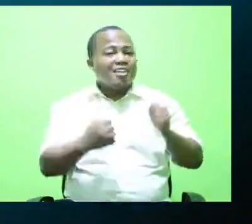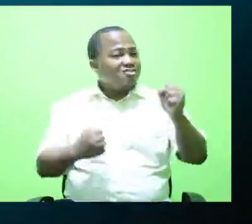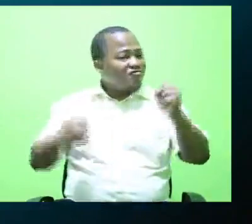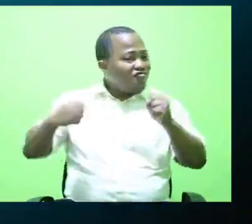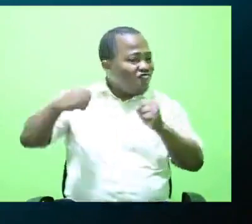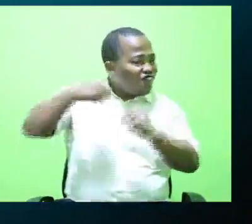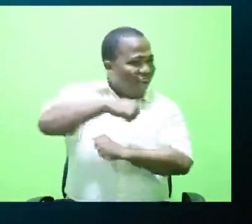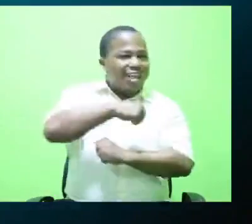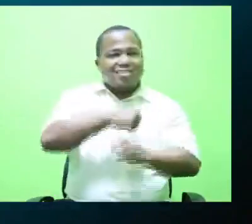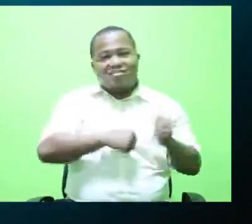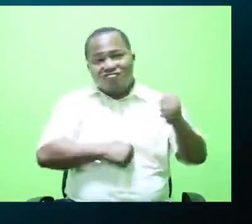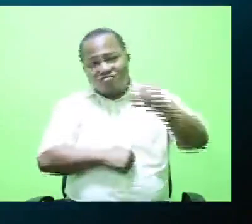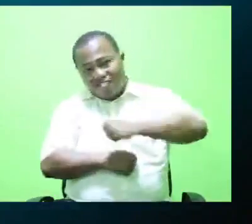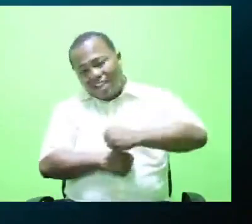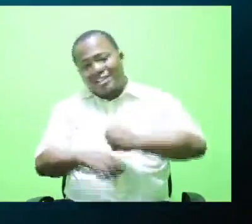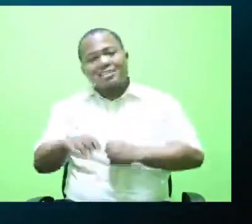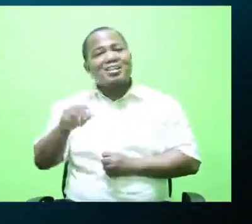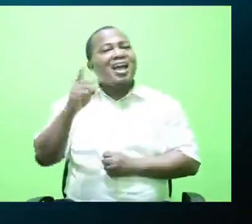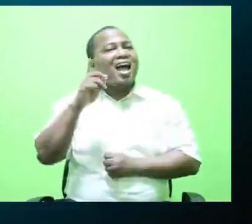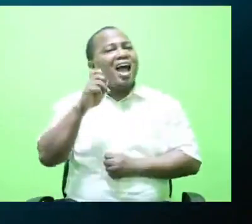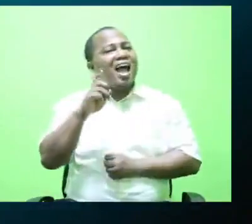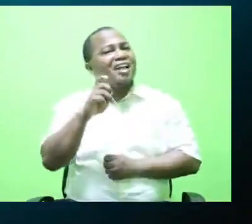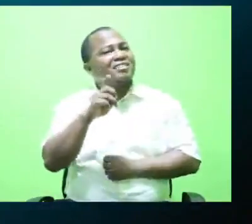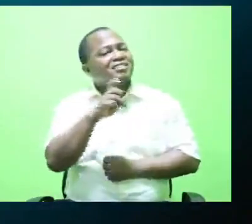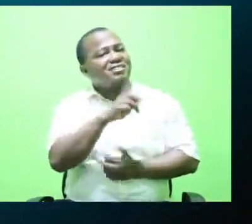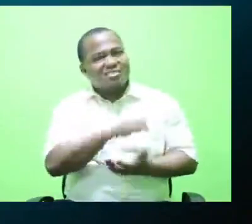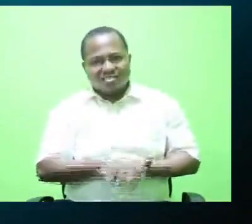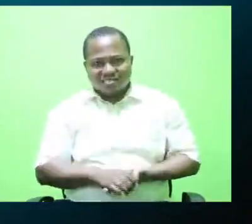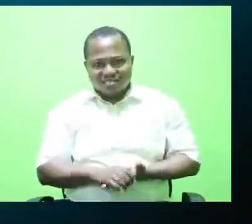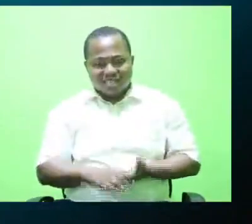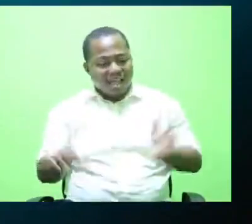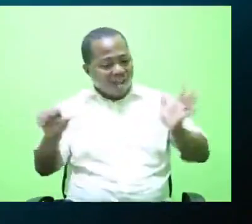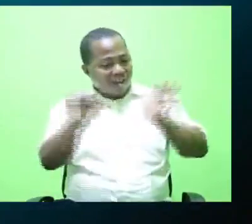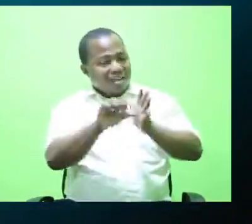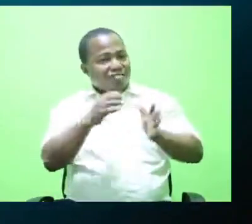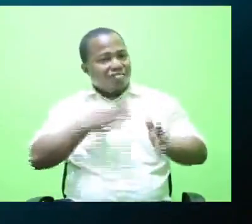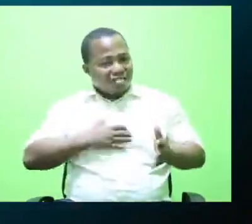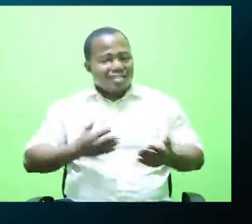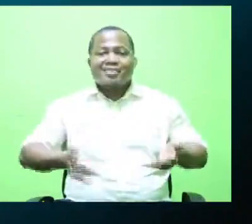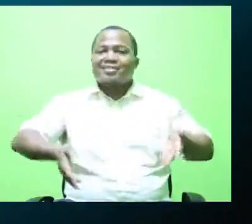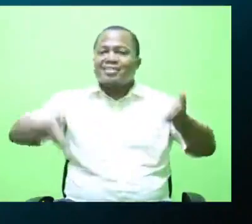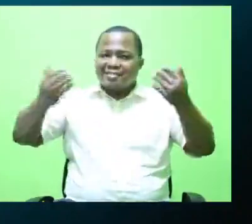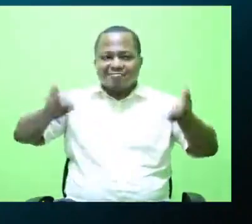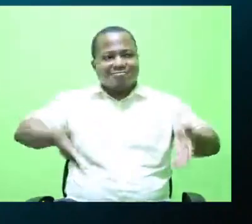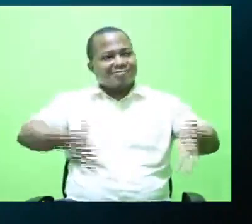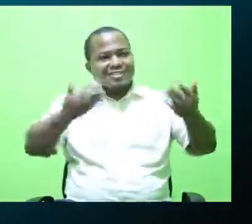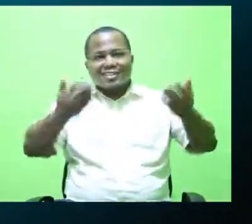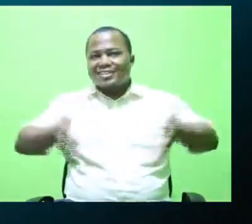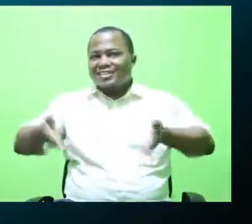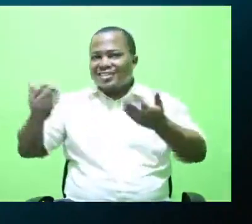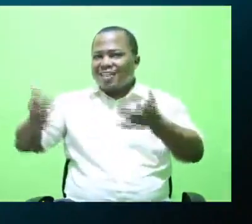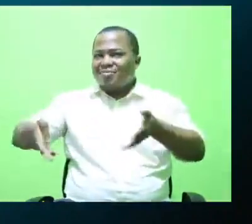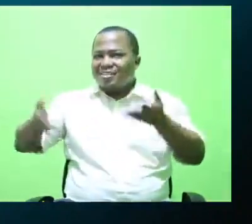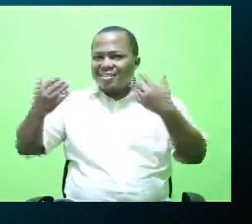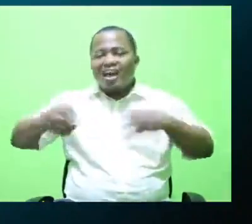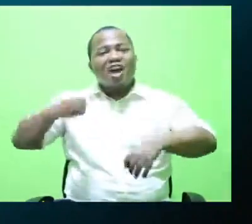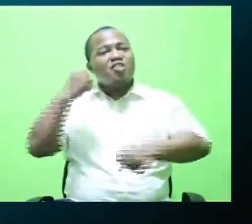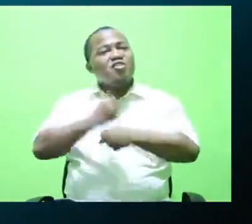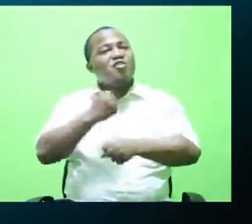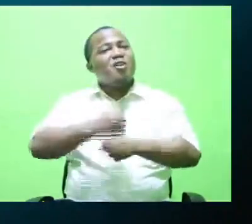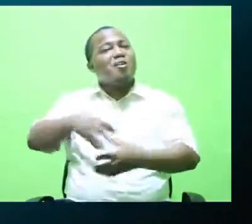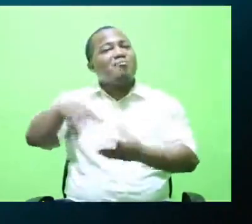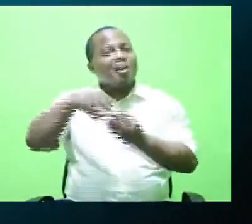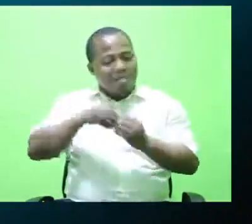fight against antigens. My dear student, stand up, please. Let us do